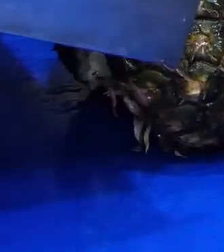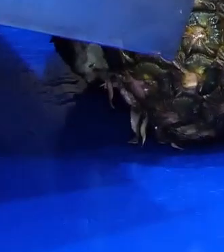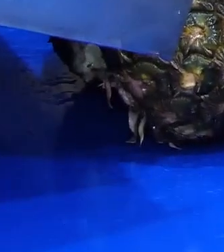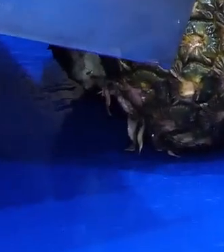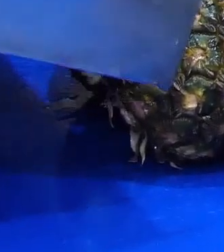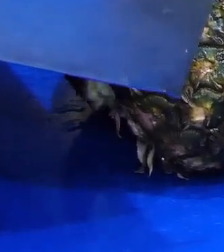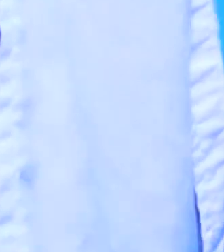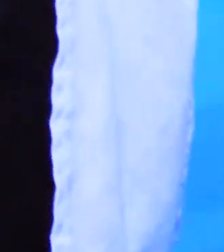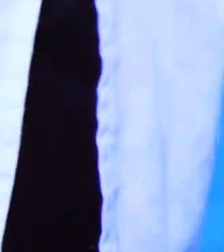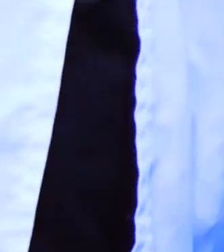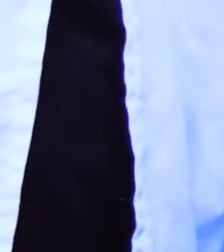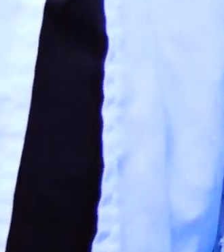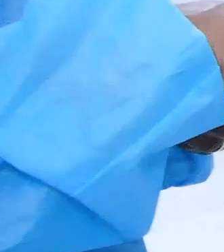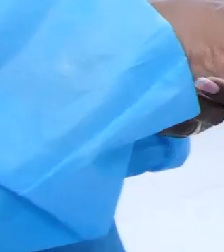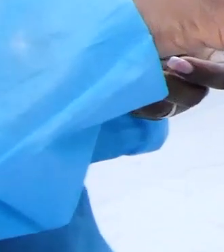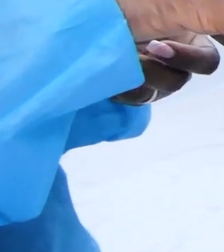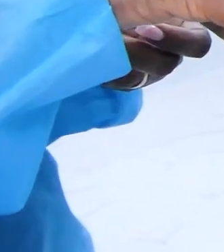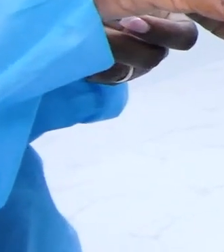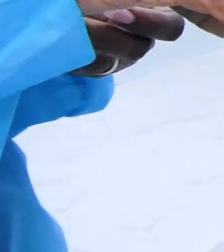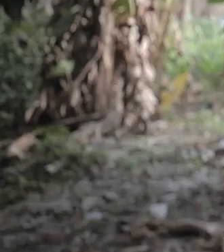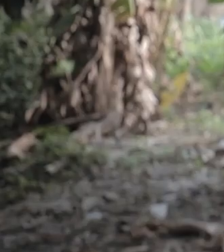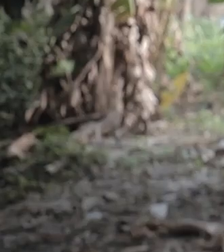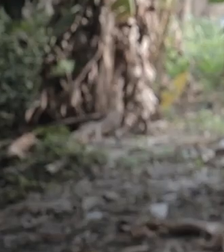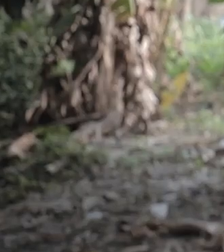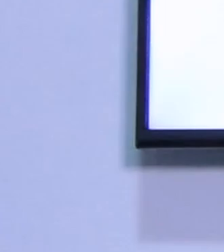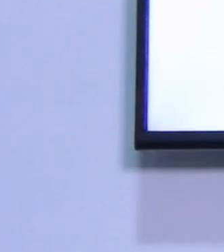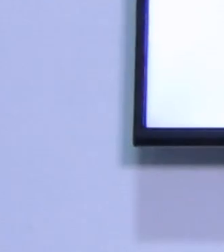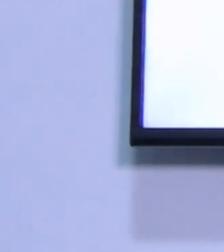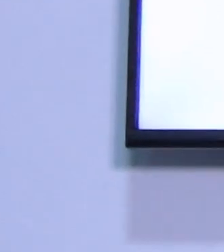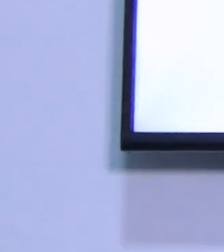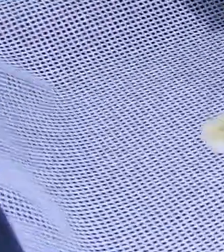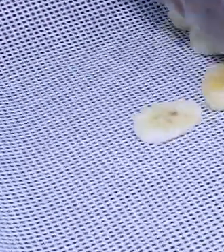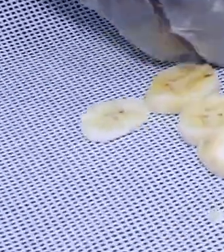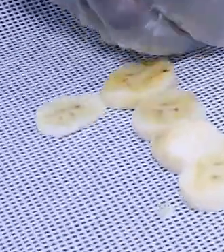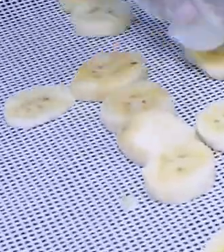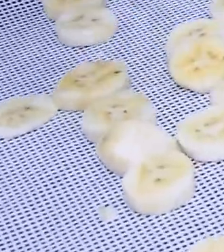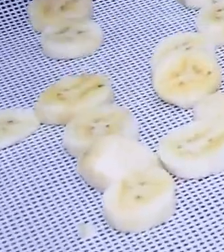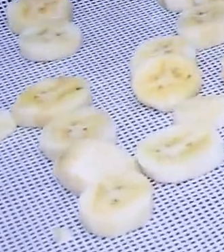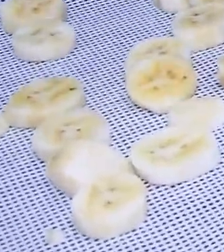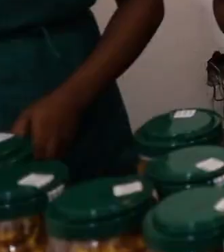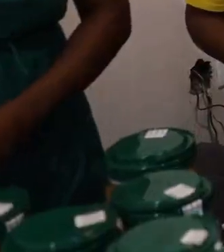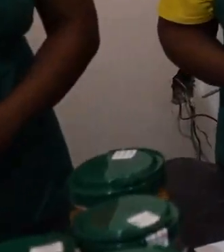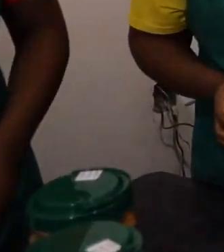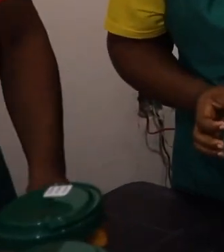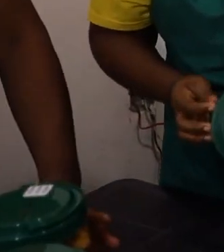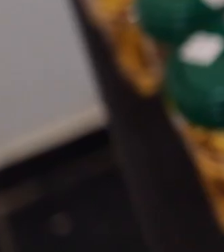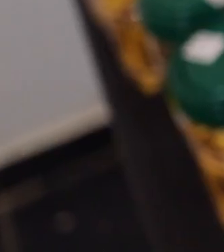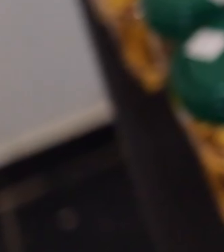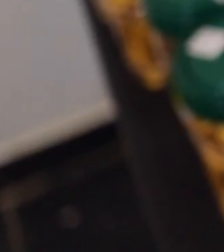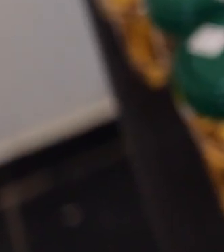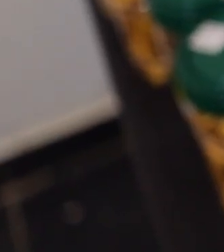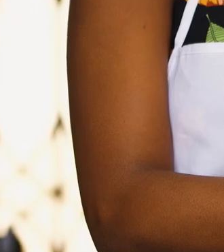let's go. Produce it, process it, distribute it. I go make the dough just to feed my own. I go do it